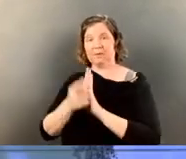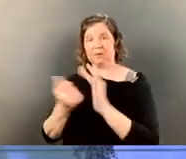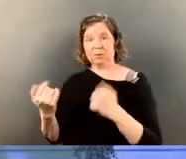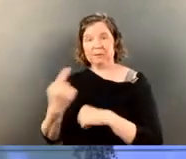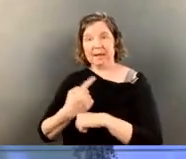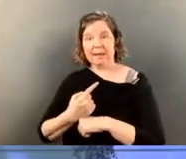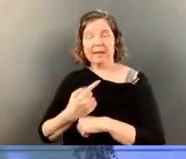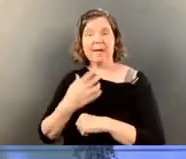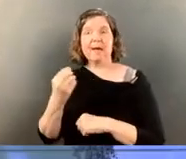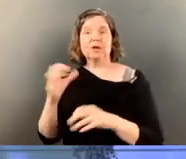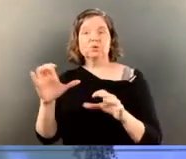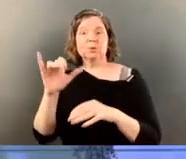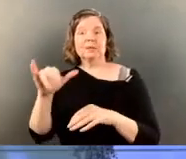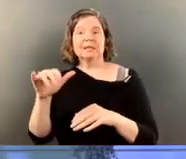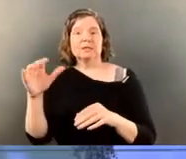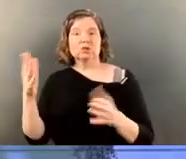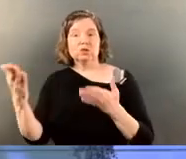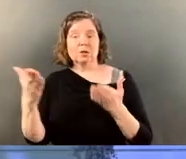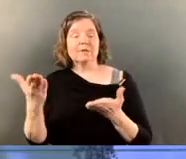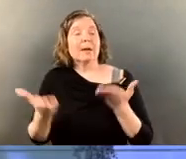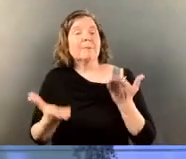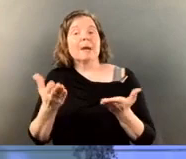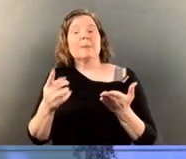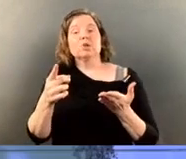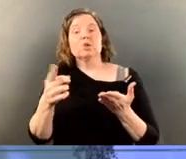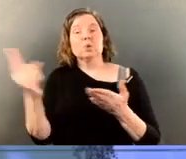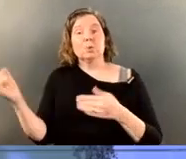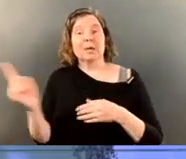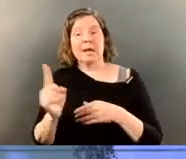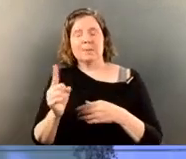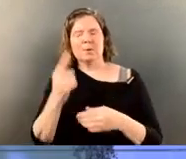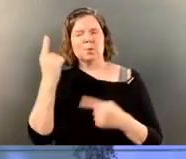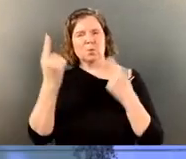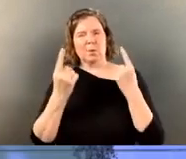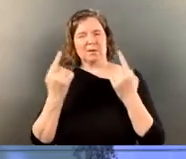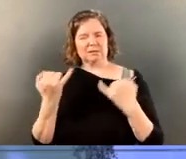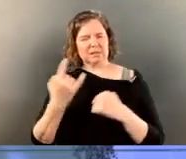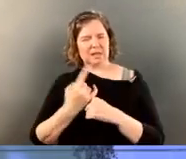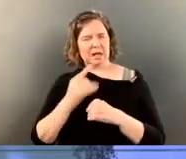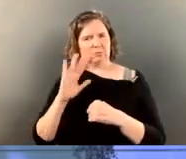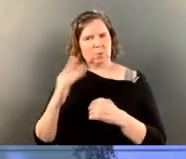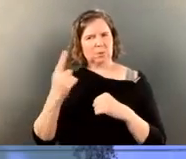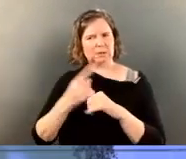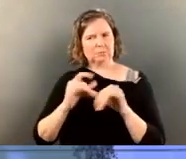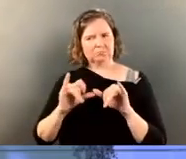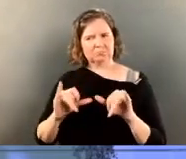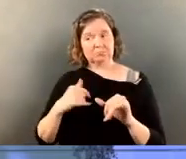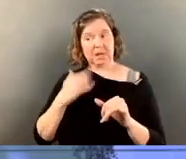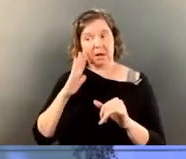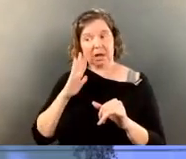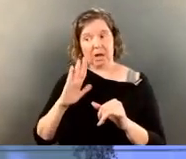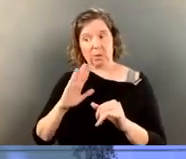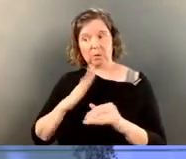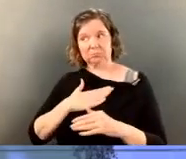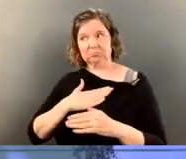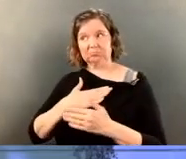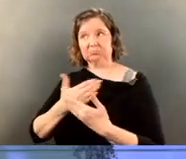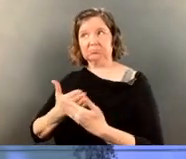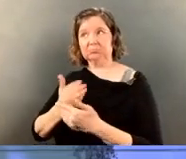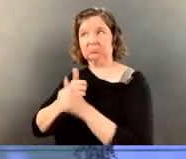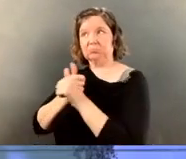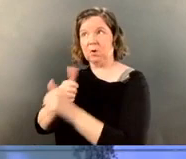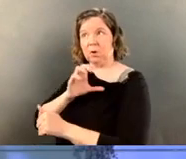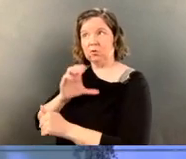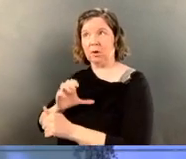today and to do this service. And maybe you even came wondering if today was your day that you were going to give your heart to Jesus